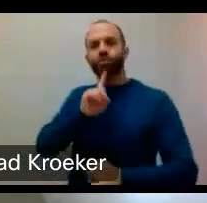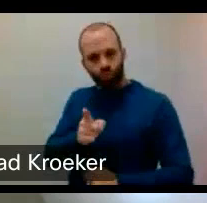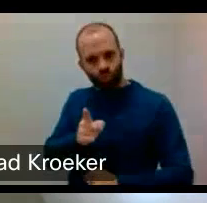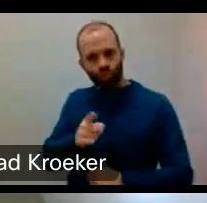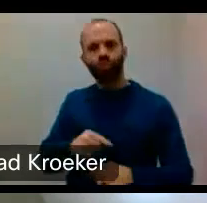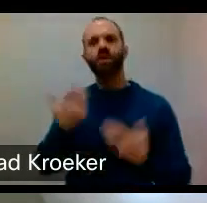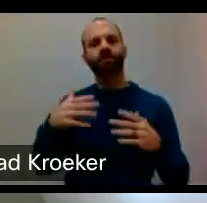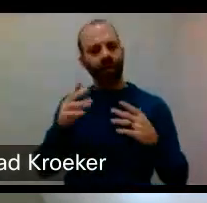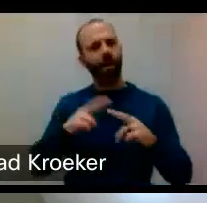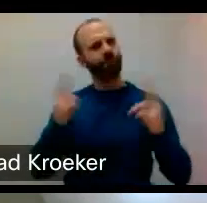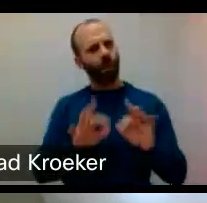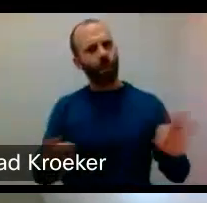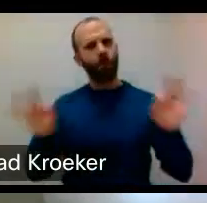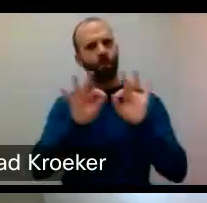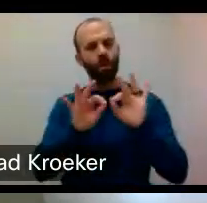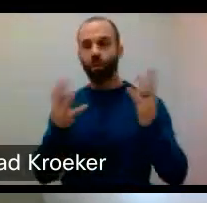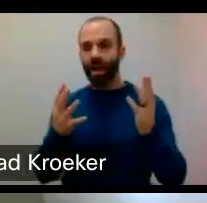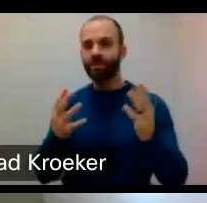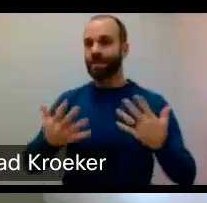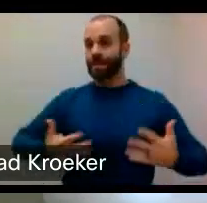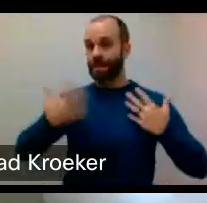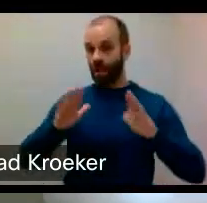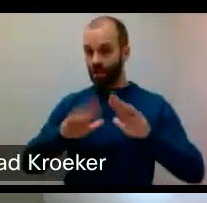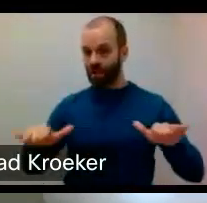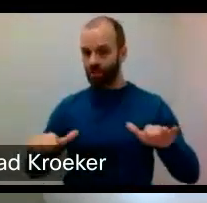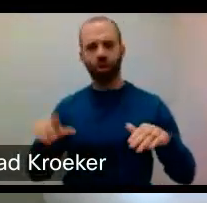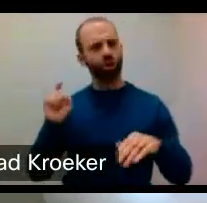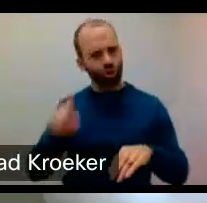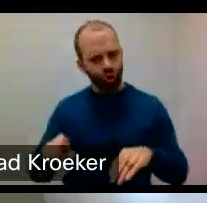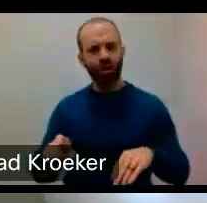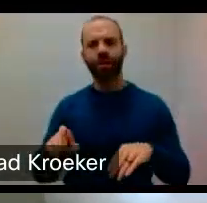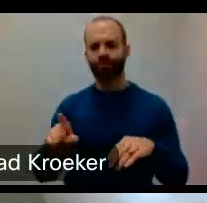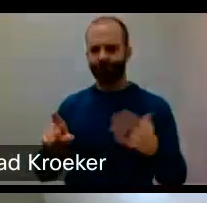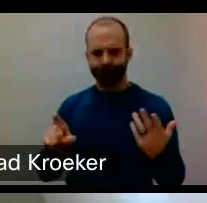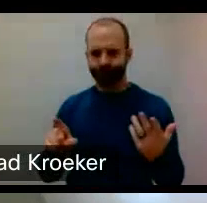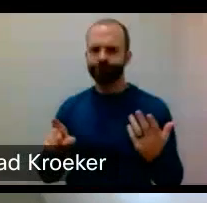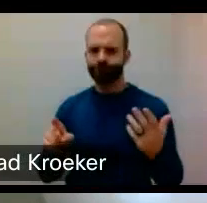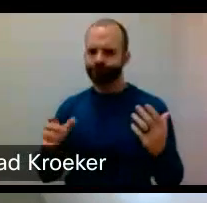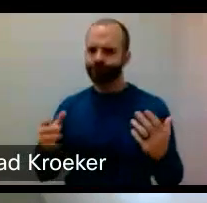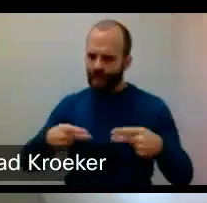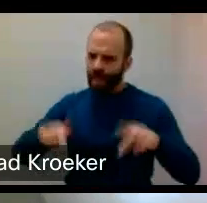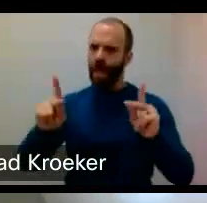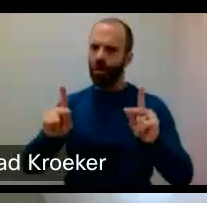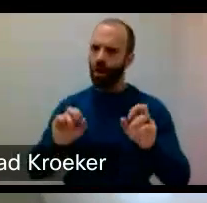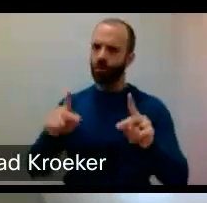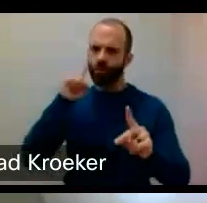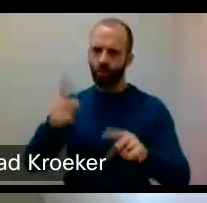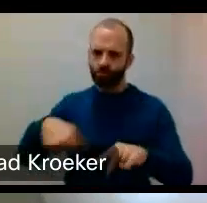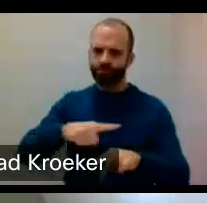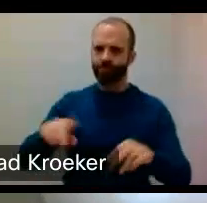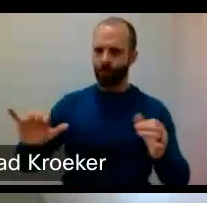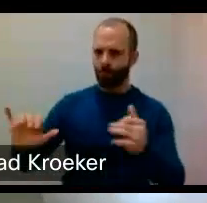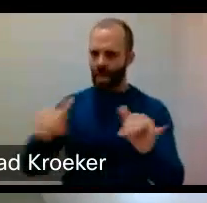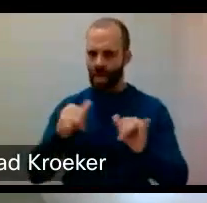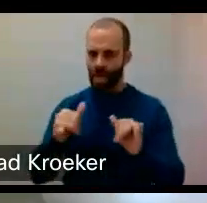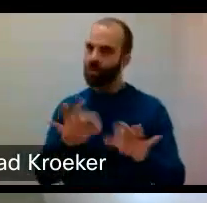and important, is that young children must have opportunities to play. So learning, we